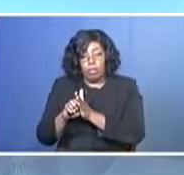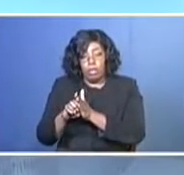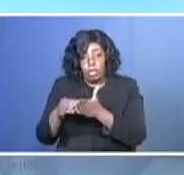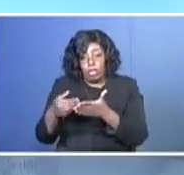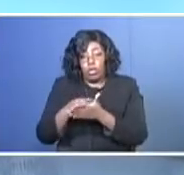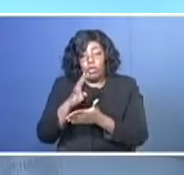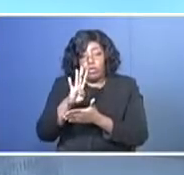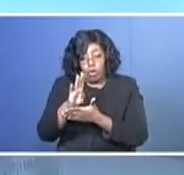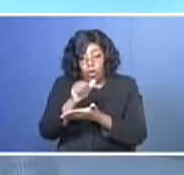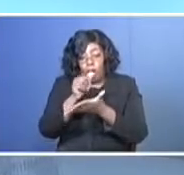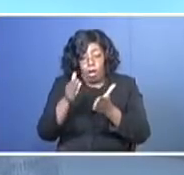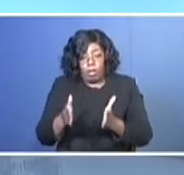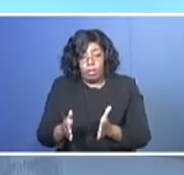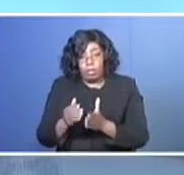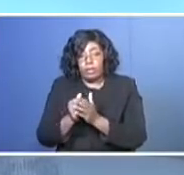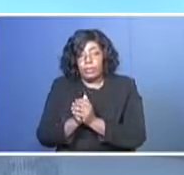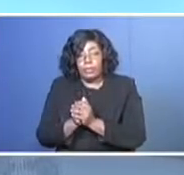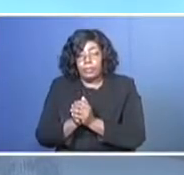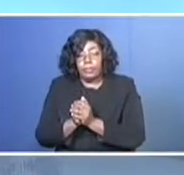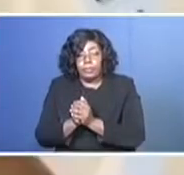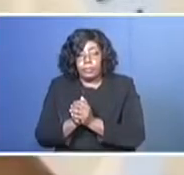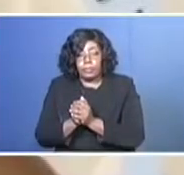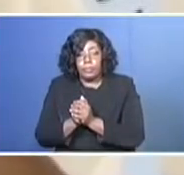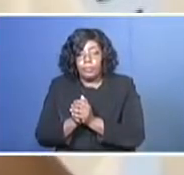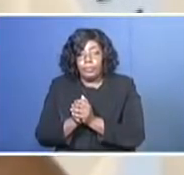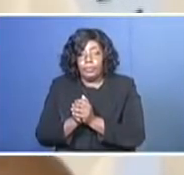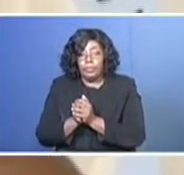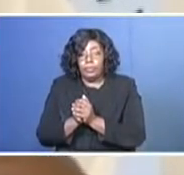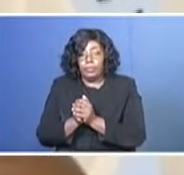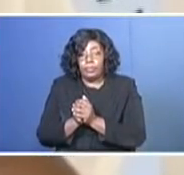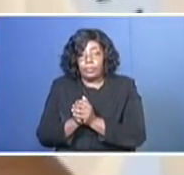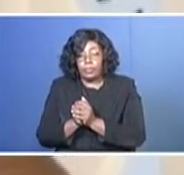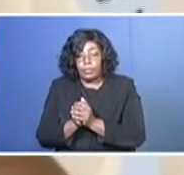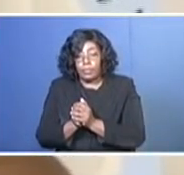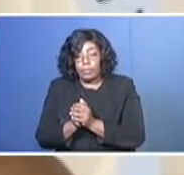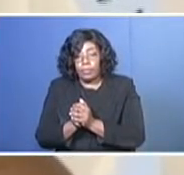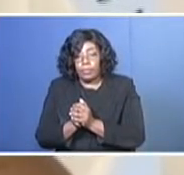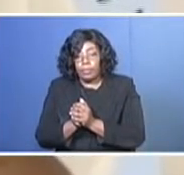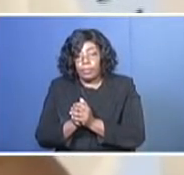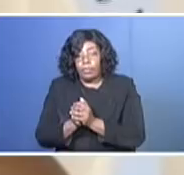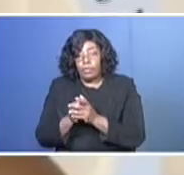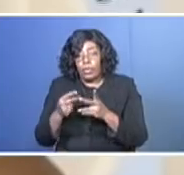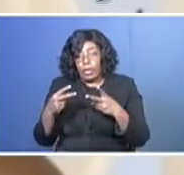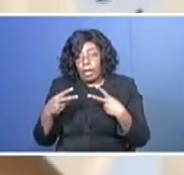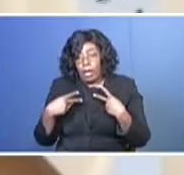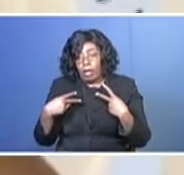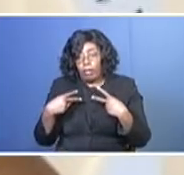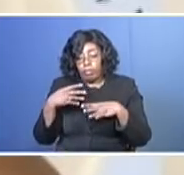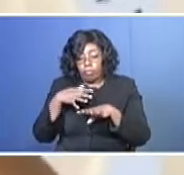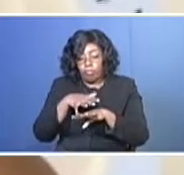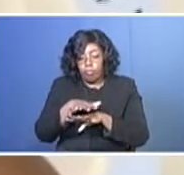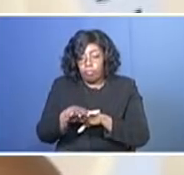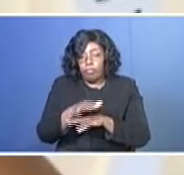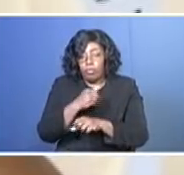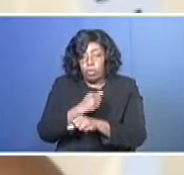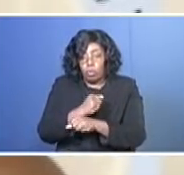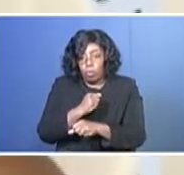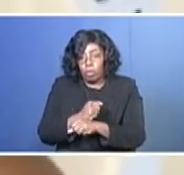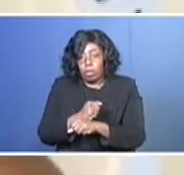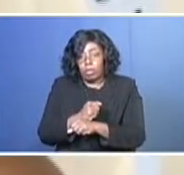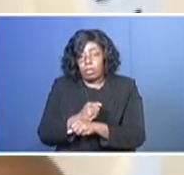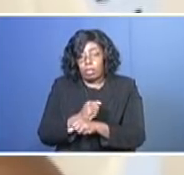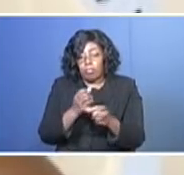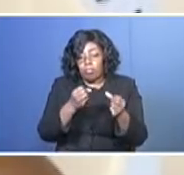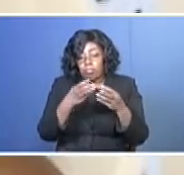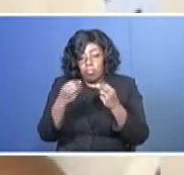them. Here's Jimenita Swain. So Stick It is a collage-based exhibition, and collage works are just works that takes